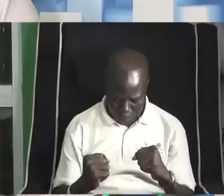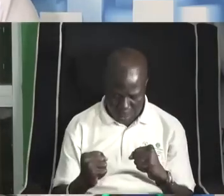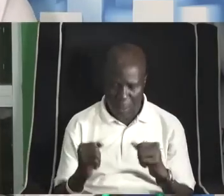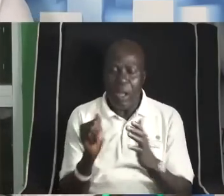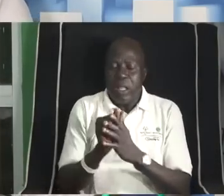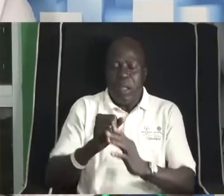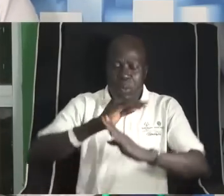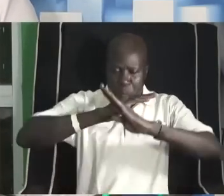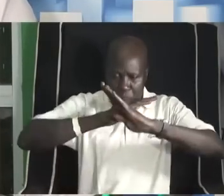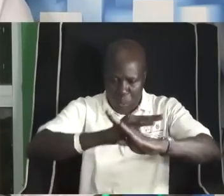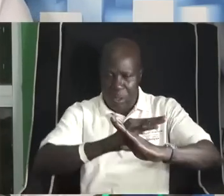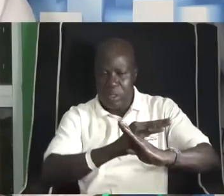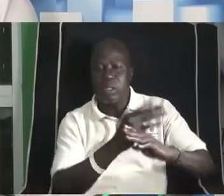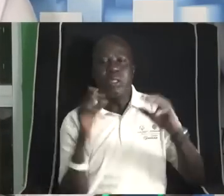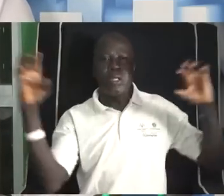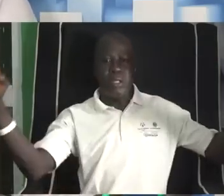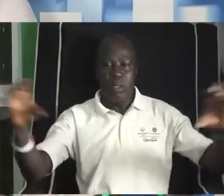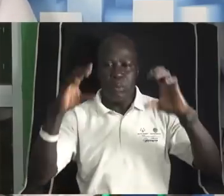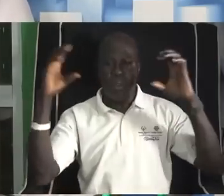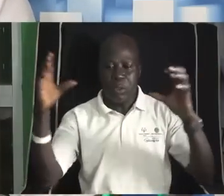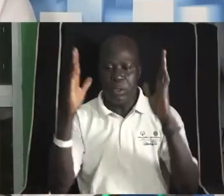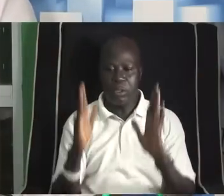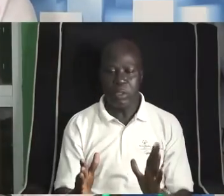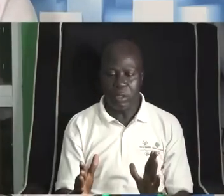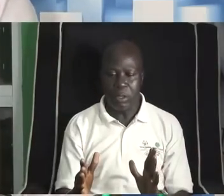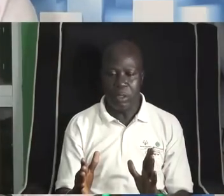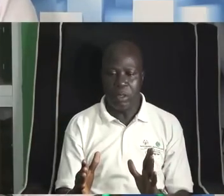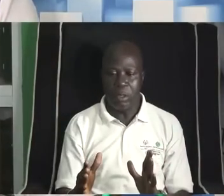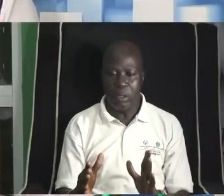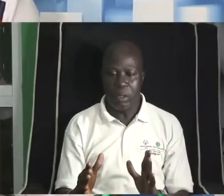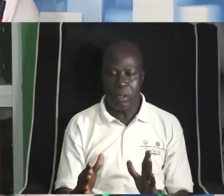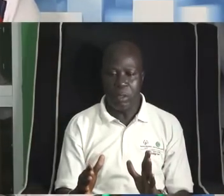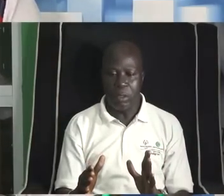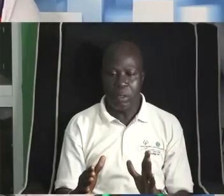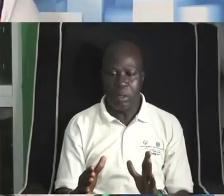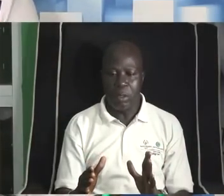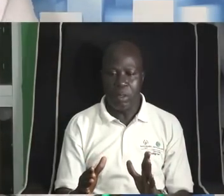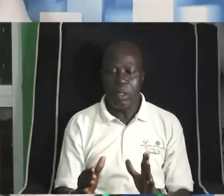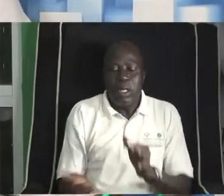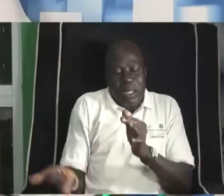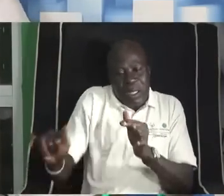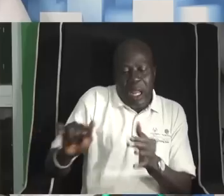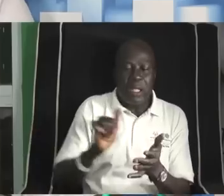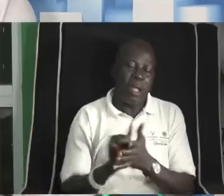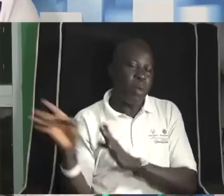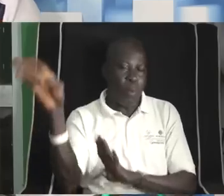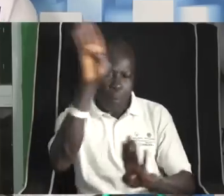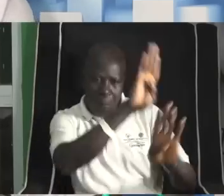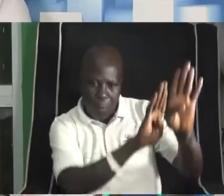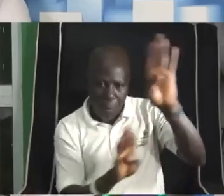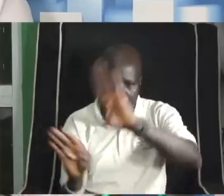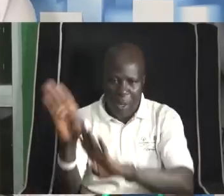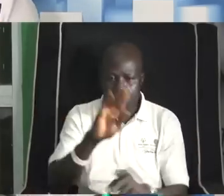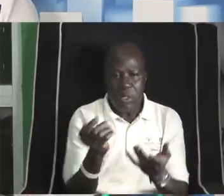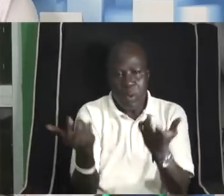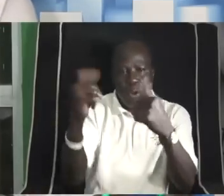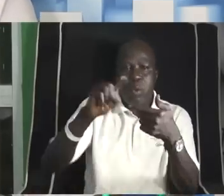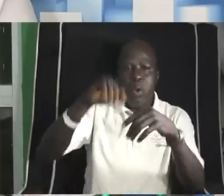Authority and forces that wait to the day of your celebration. The battle that encamps one in